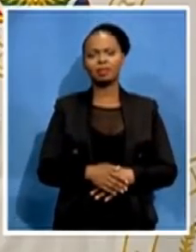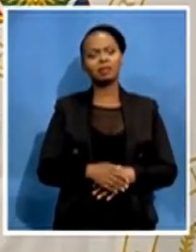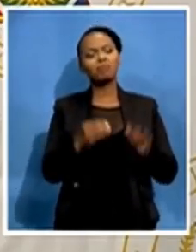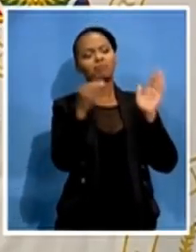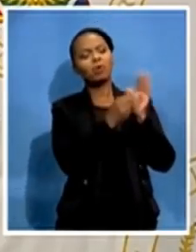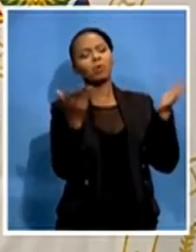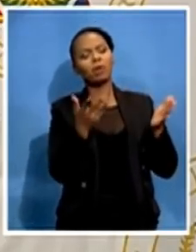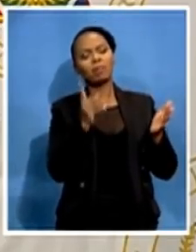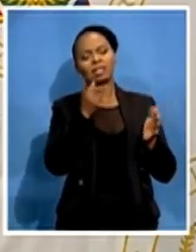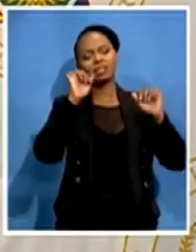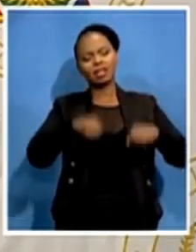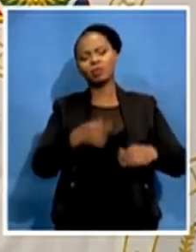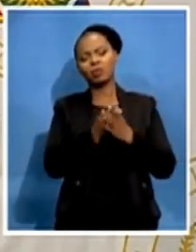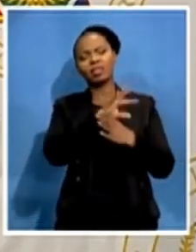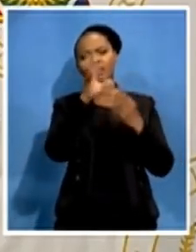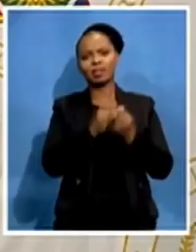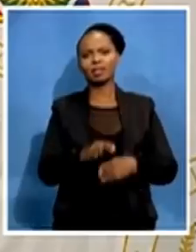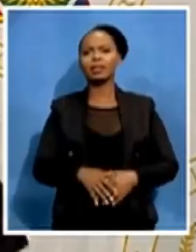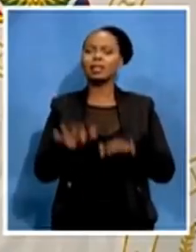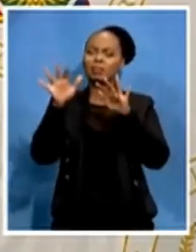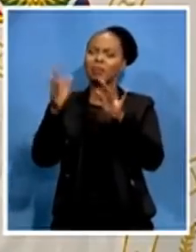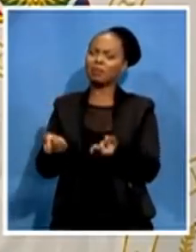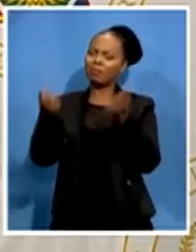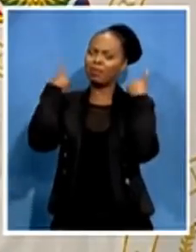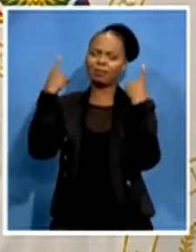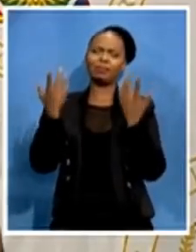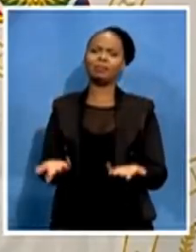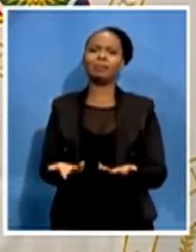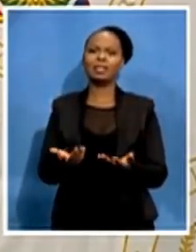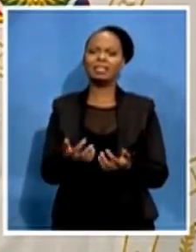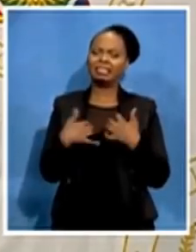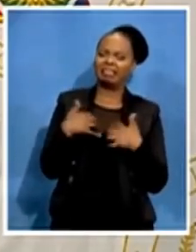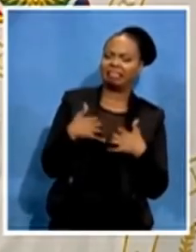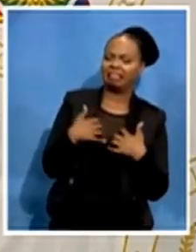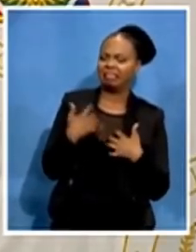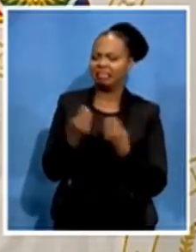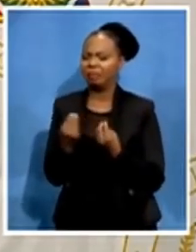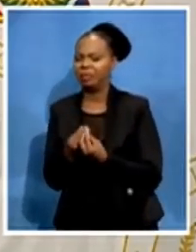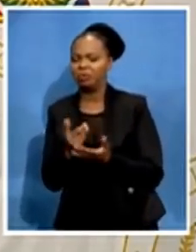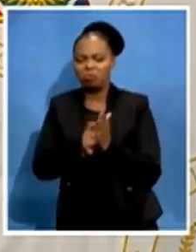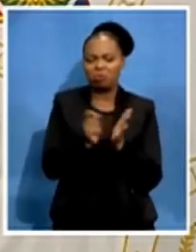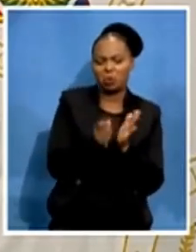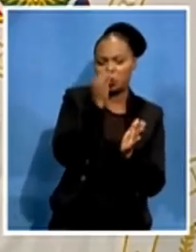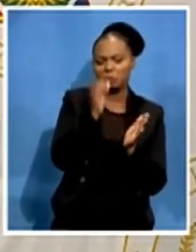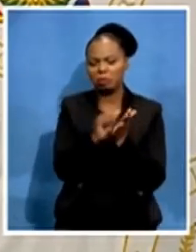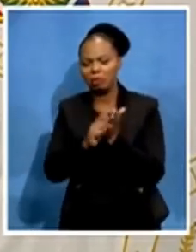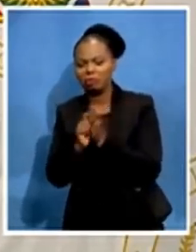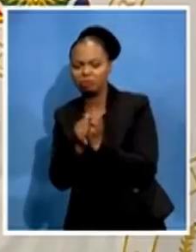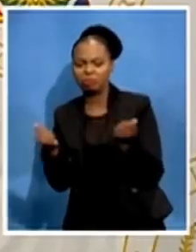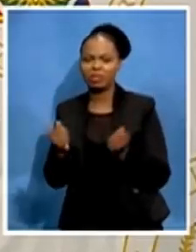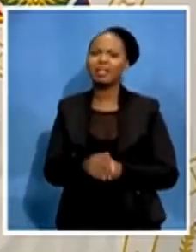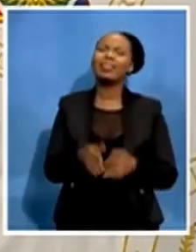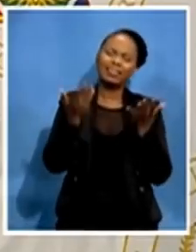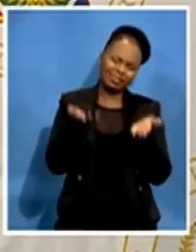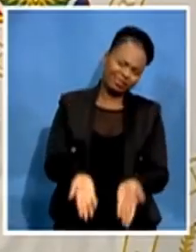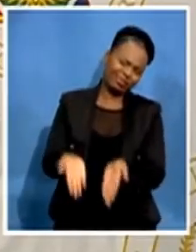They are desperate for nothing. So they can write whatever they want to write. They have the freedom to do that. It is their